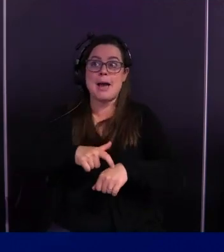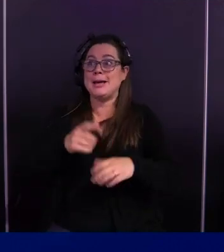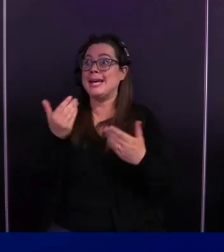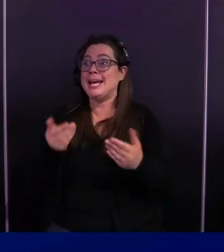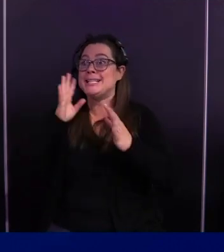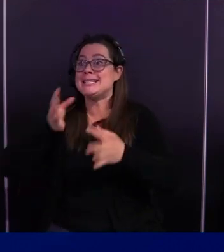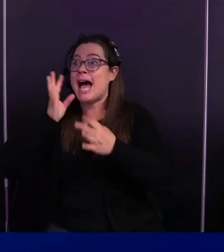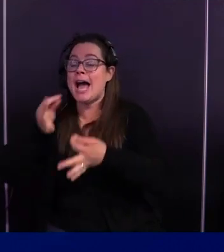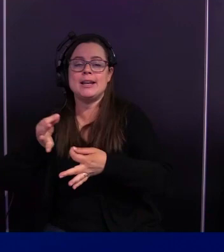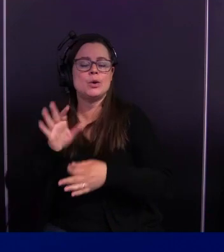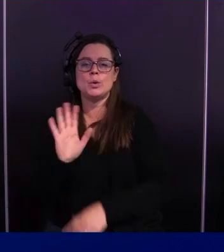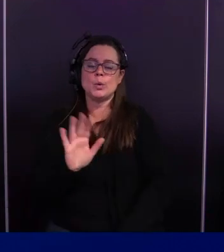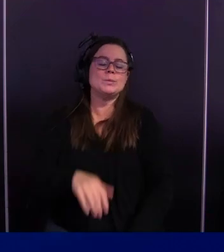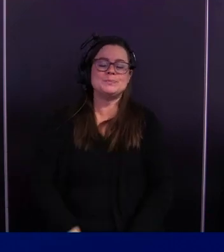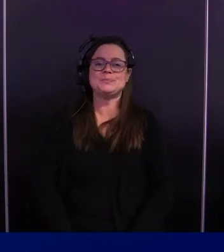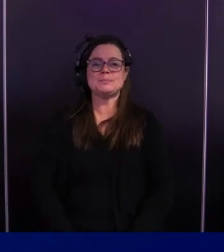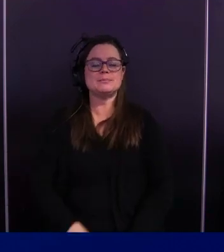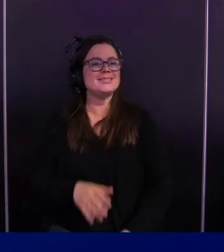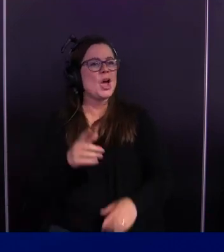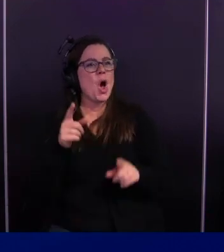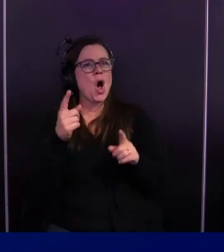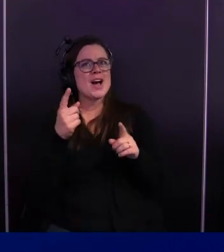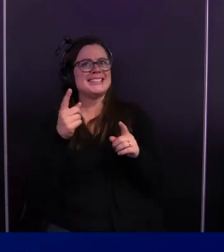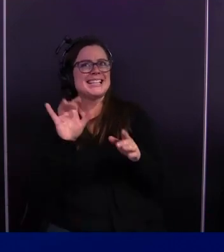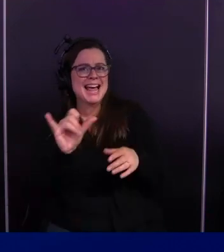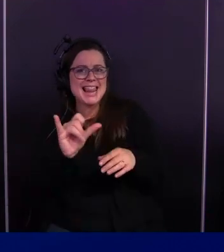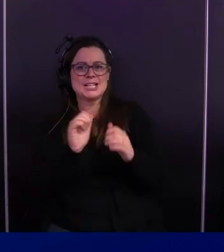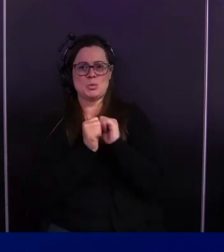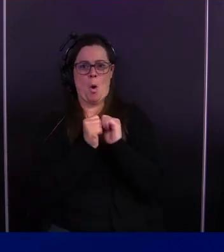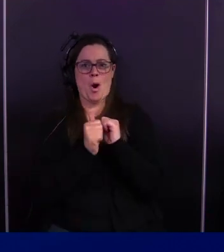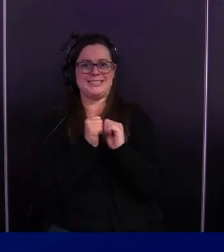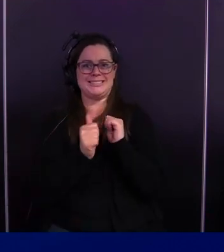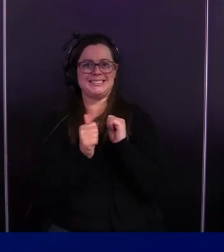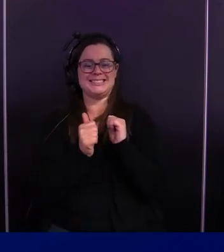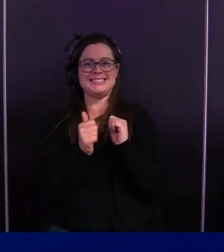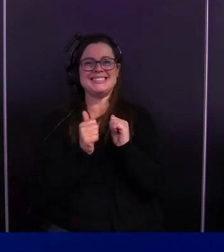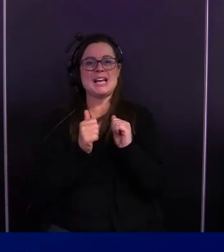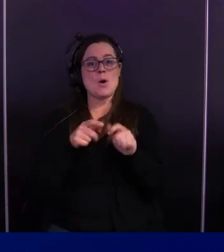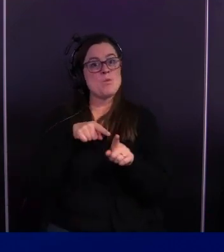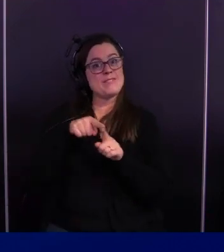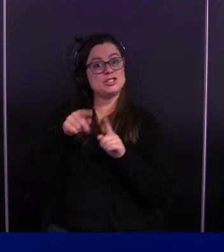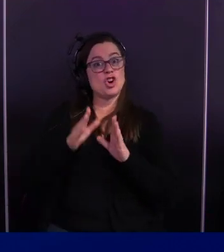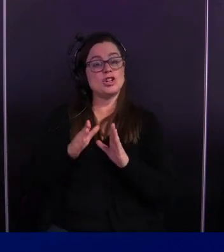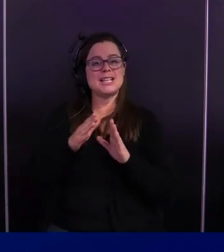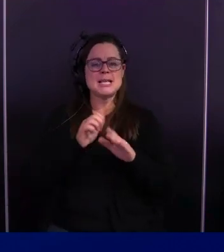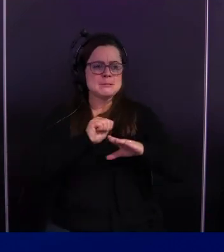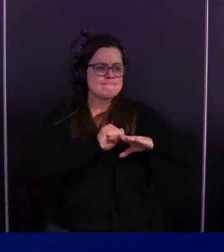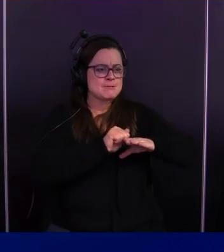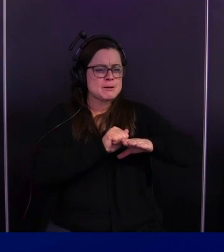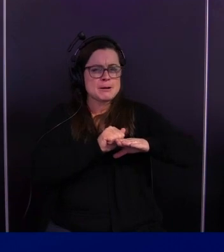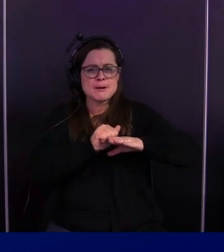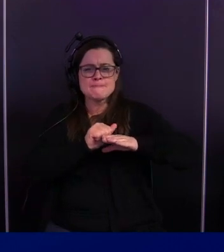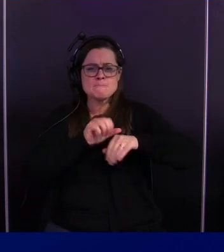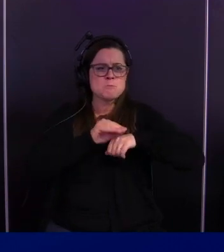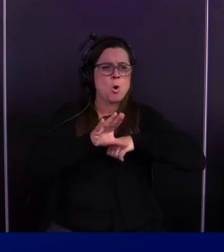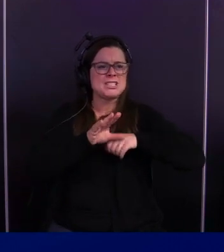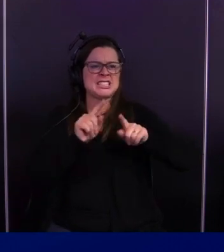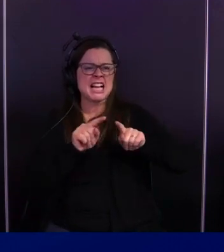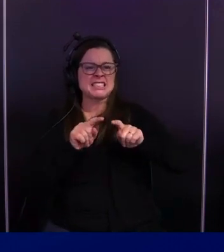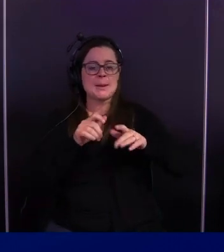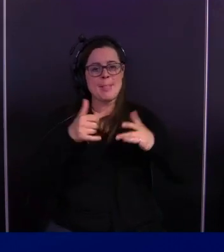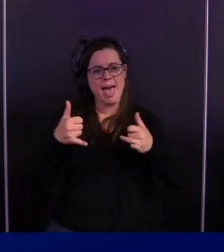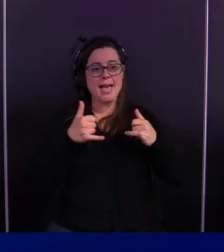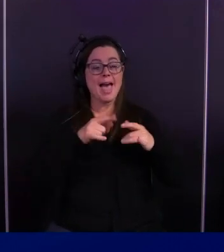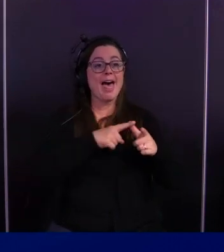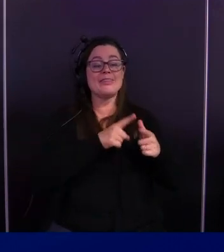things pre-planned. It's like almost like a sports game in my mind. Professional sports people, they practice, coaching, testing, and then you have the